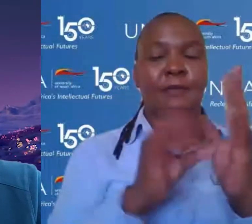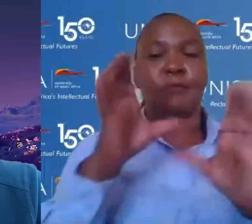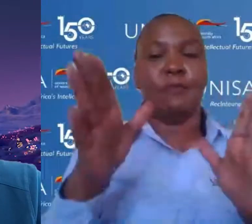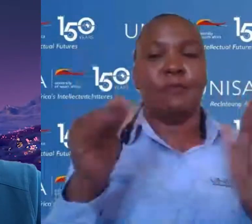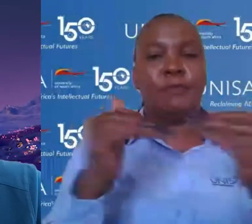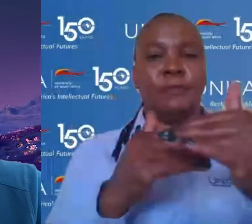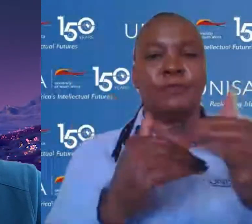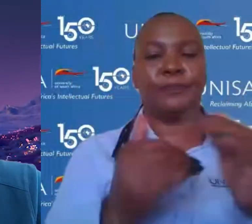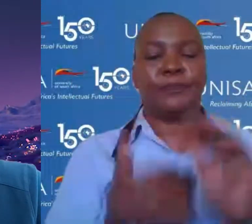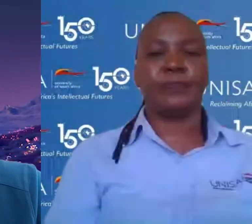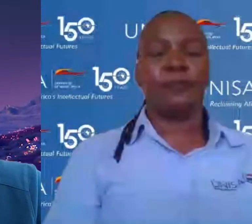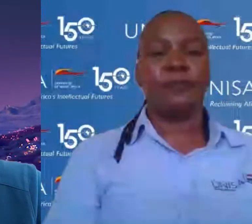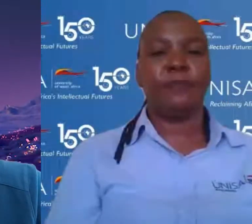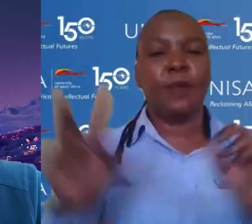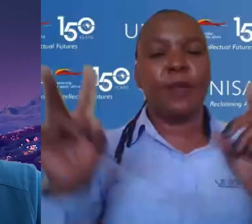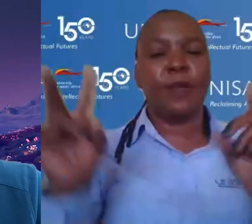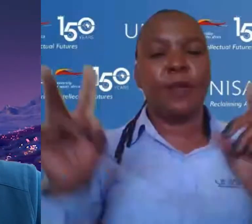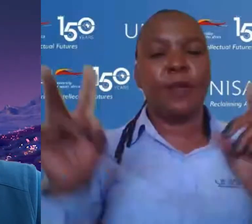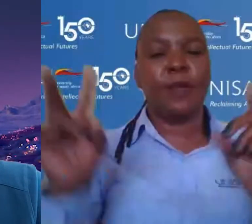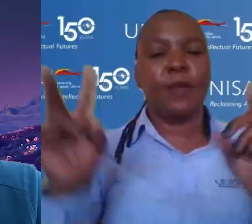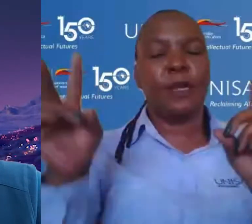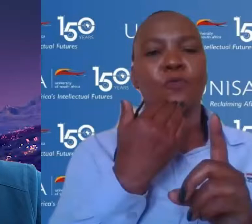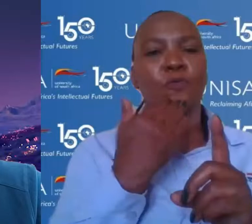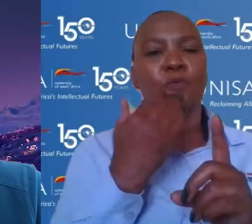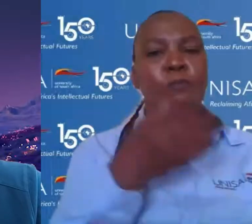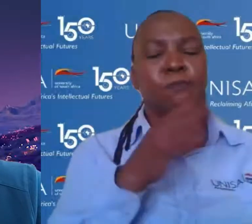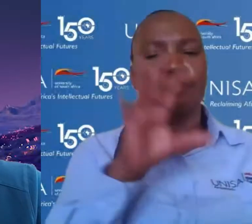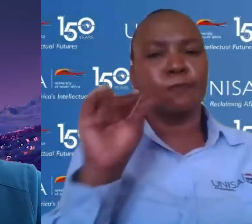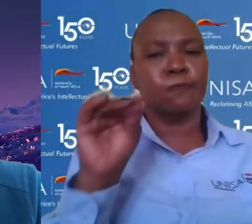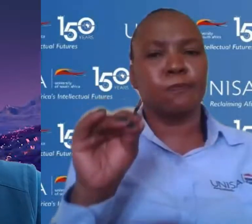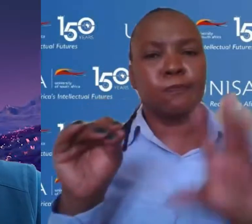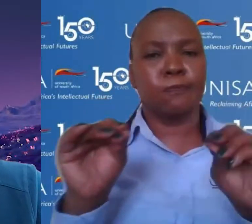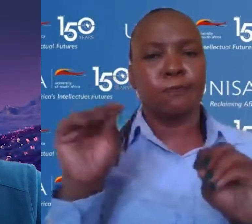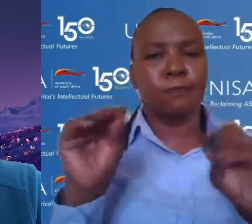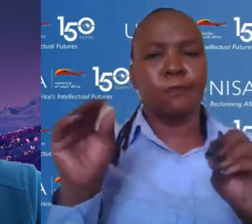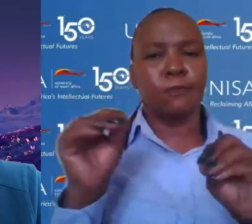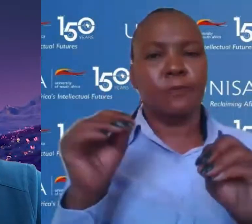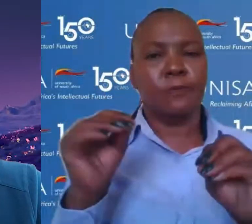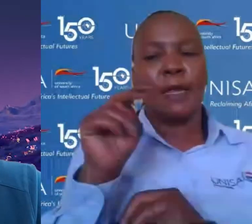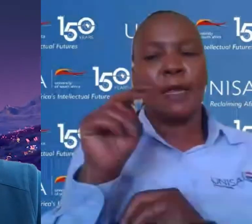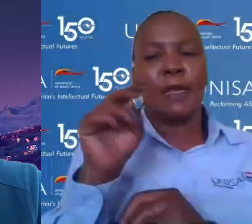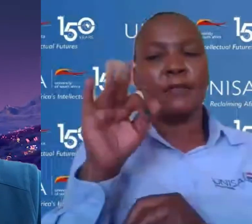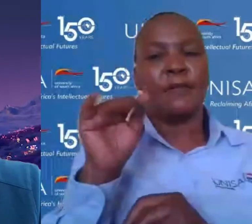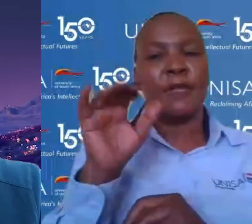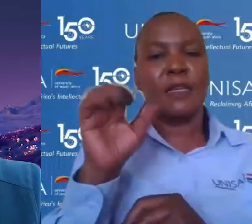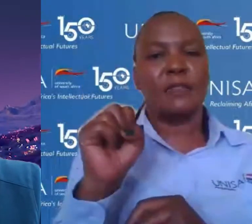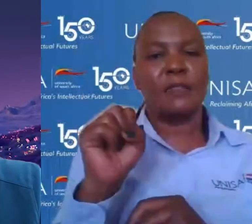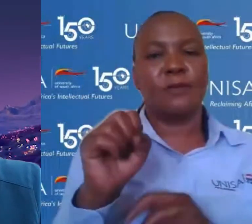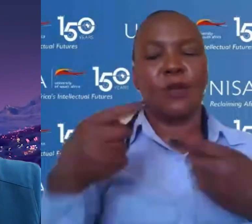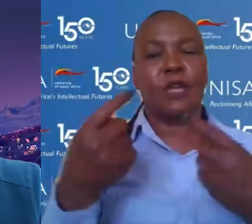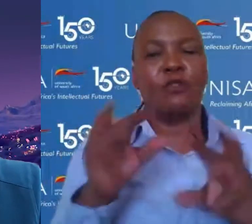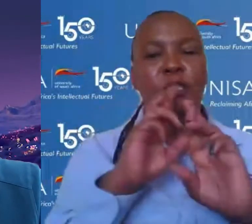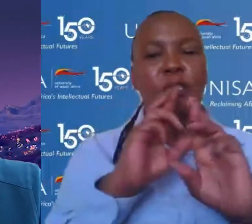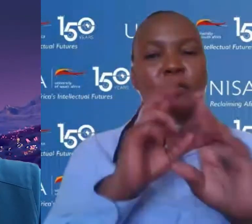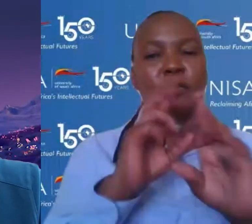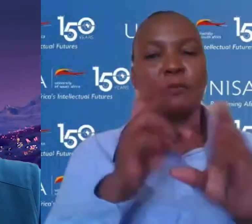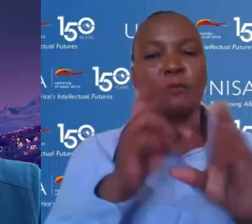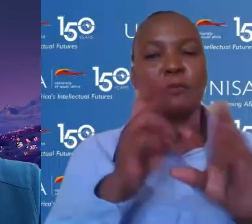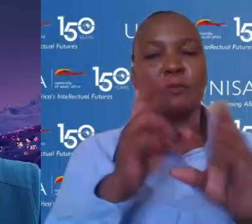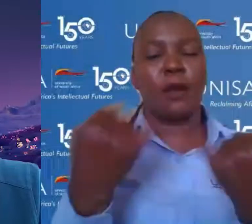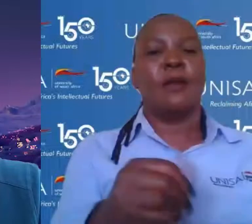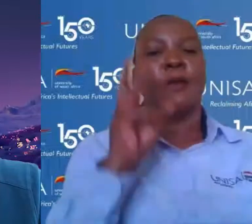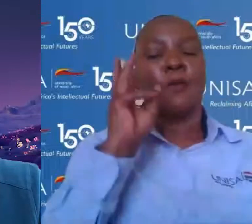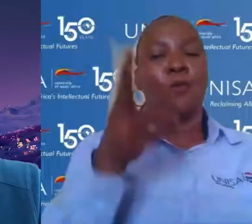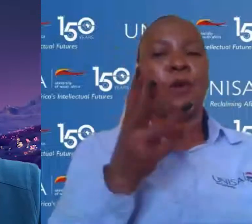me see who else is asking. Okay, NSFAS, we cannot respond yet. You